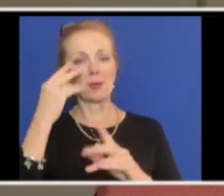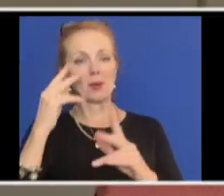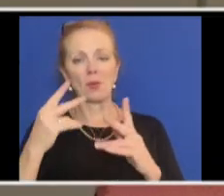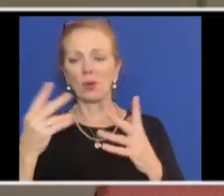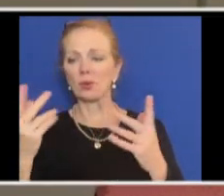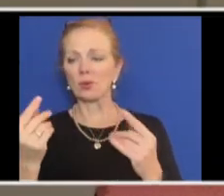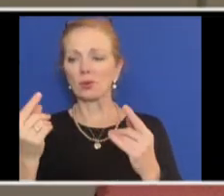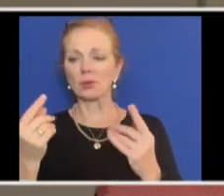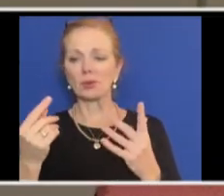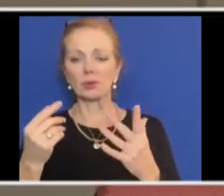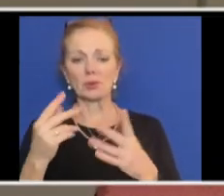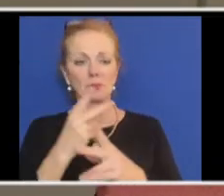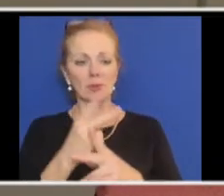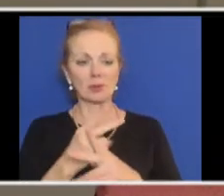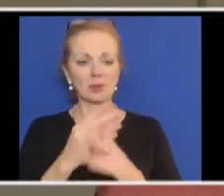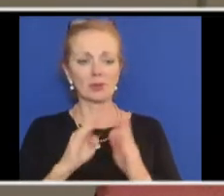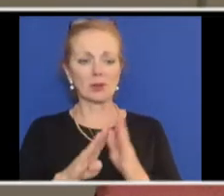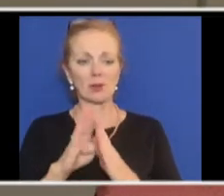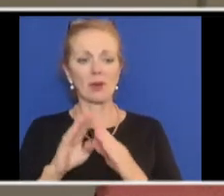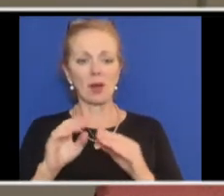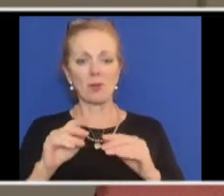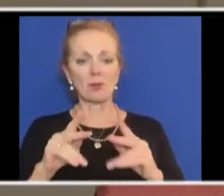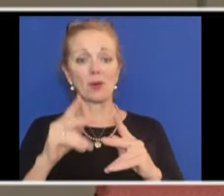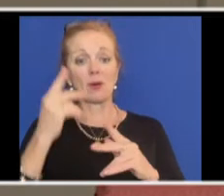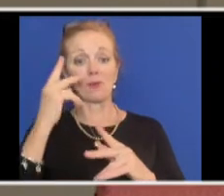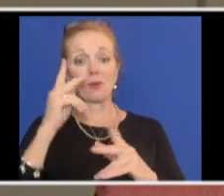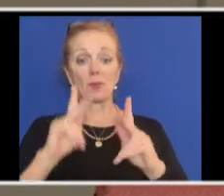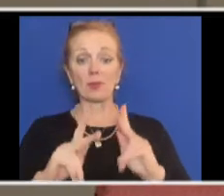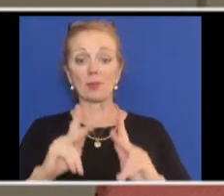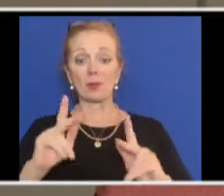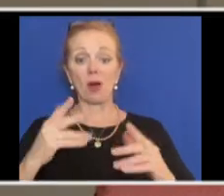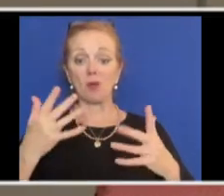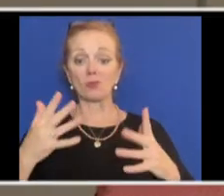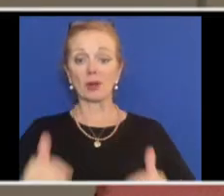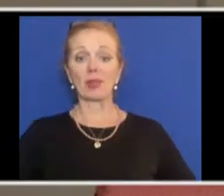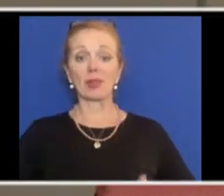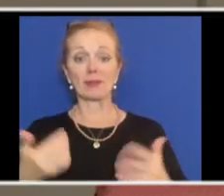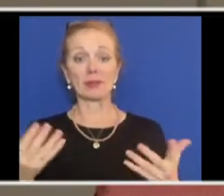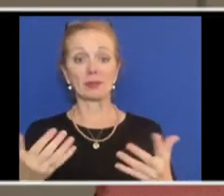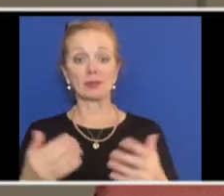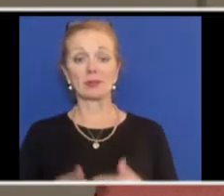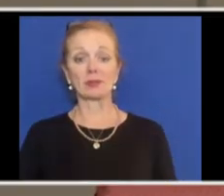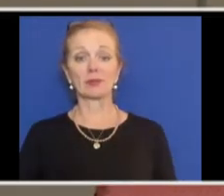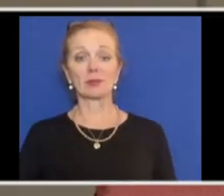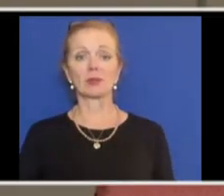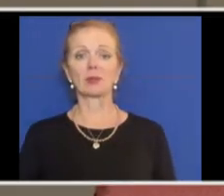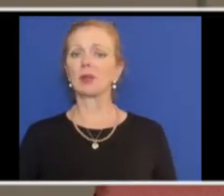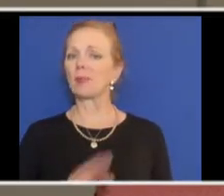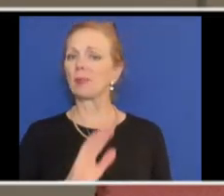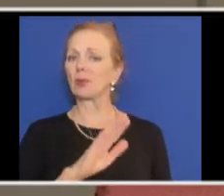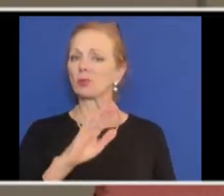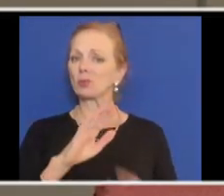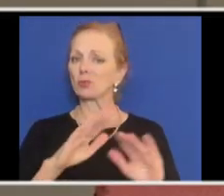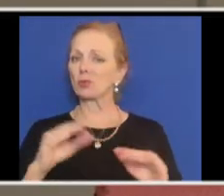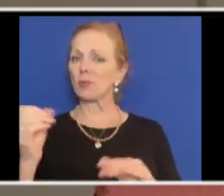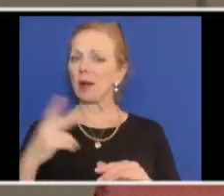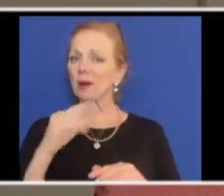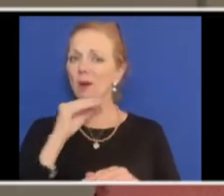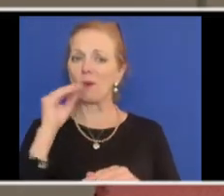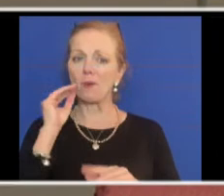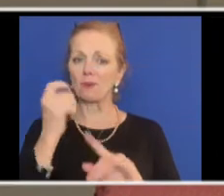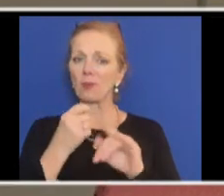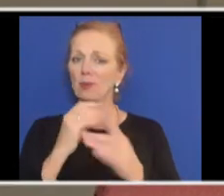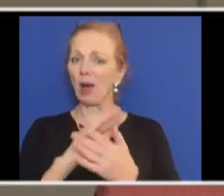doing to protect and create opportunities for the residents who are already here a number of people that are in here your children are back home from college